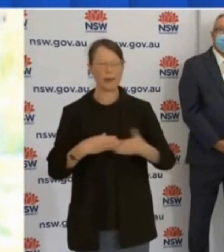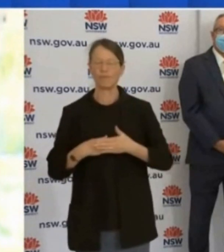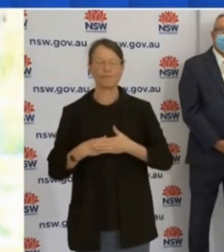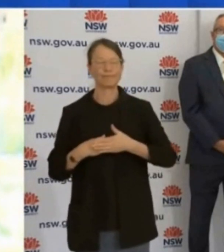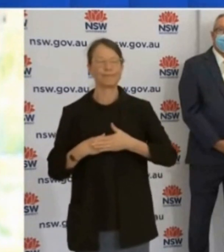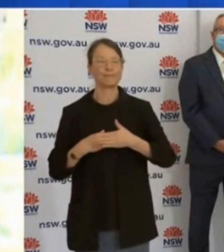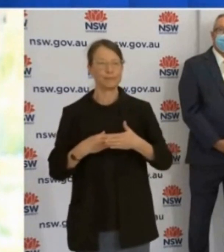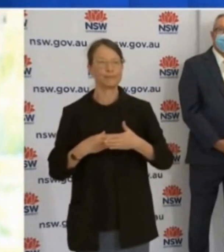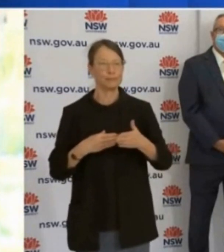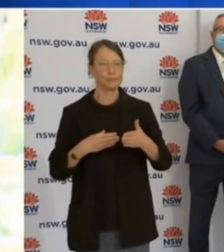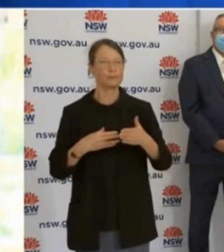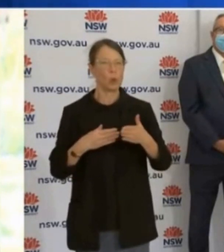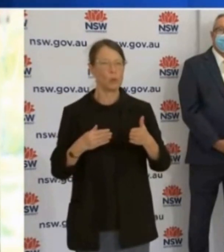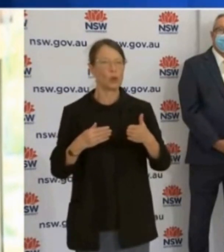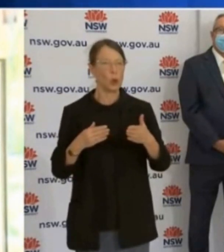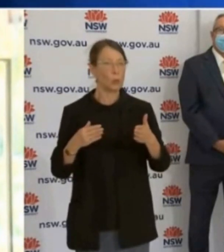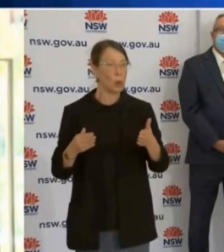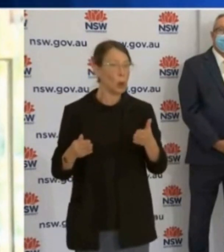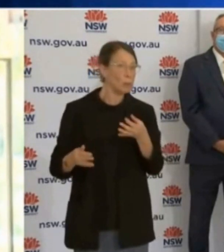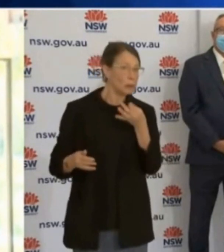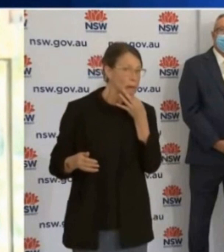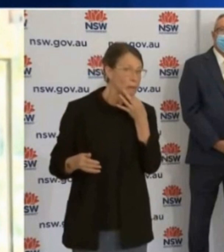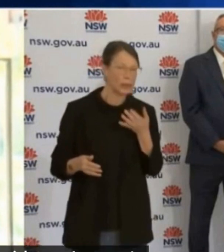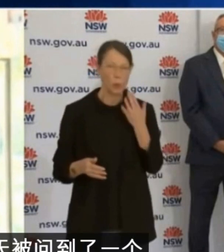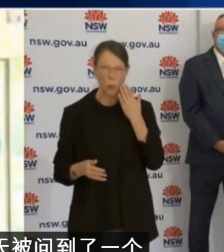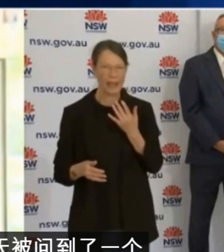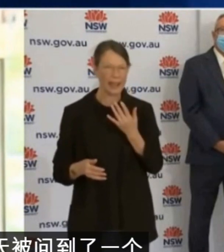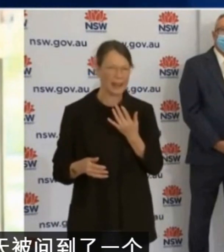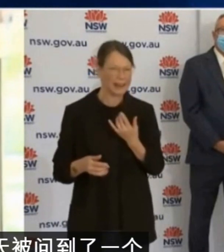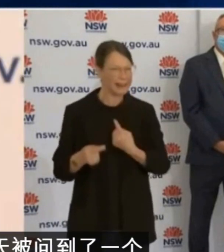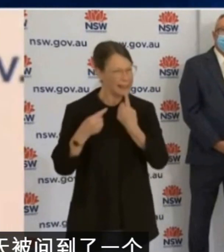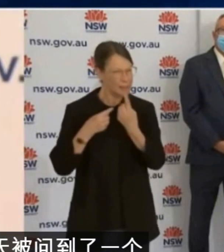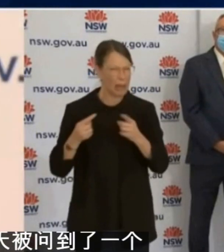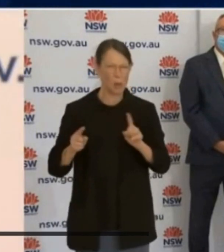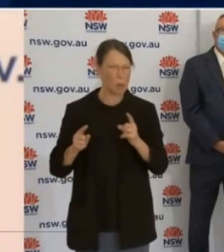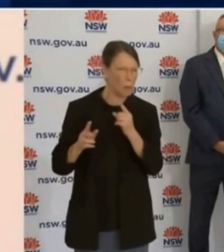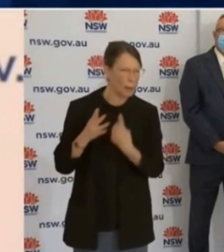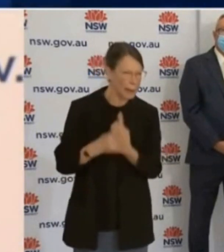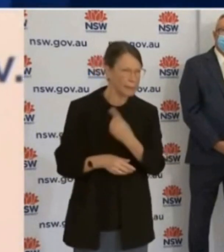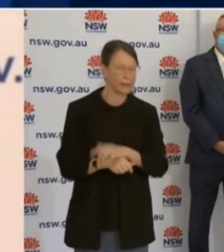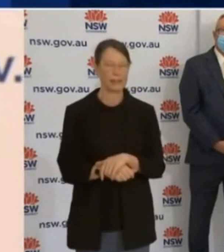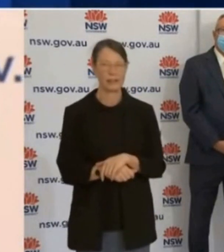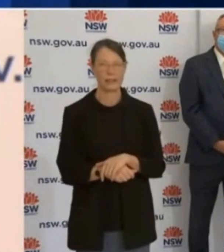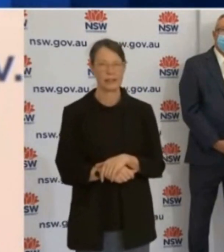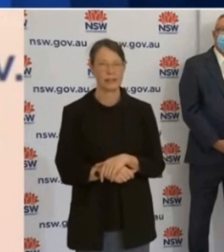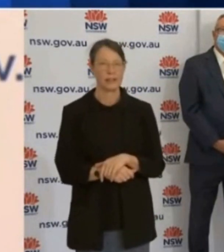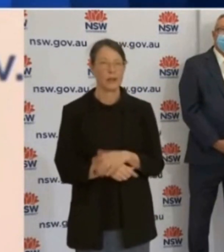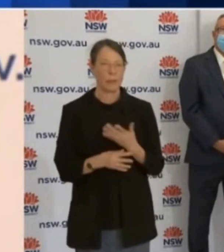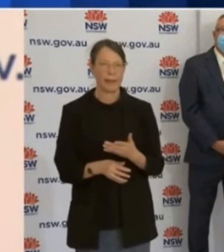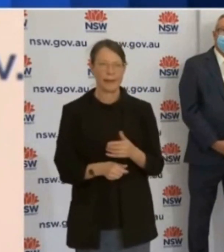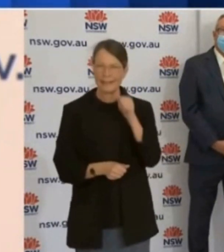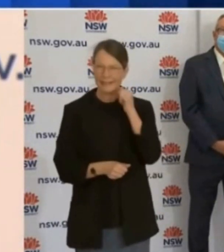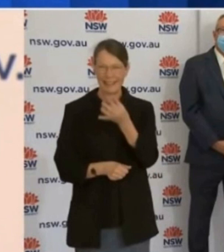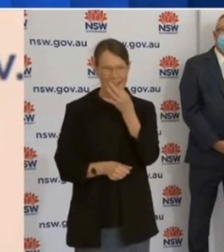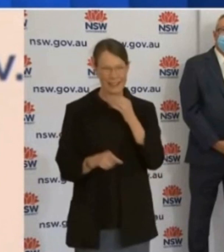2 outside? Like, can you give us some more tangible details of what that's going to look like? Yeah, I was asked a similar question yesterday, and that will really depend on where the case numbers are at and what the